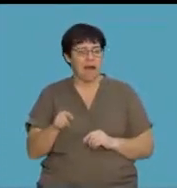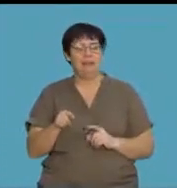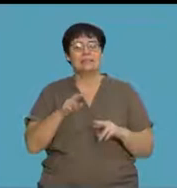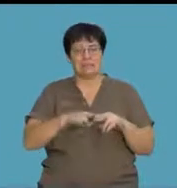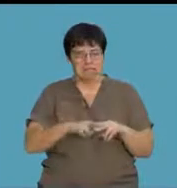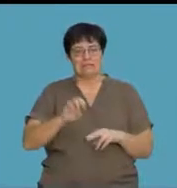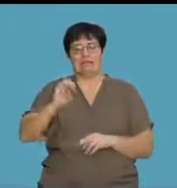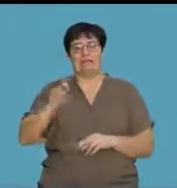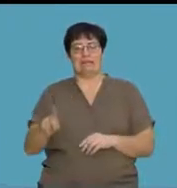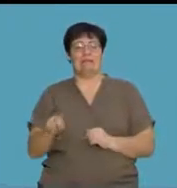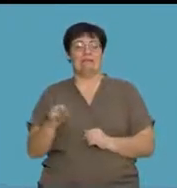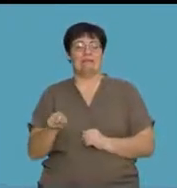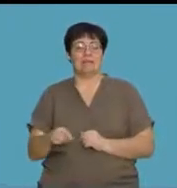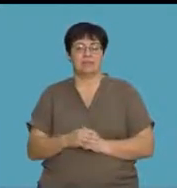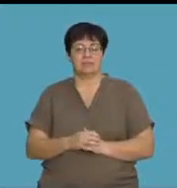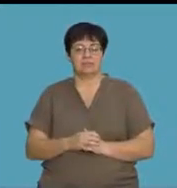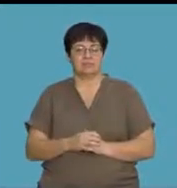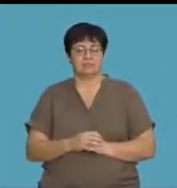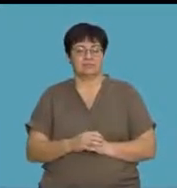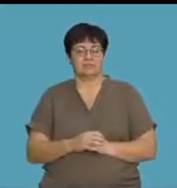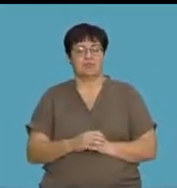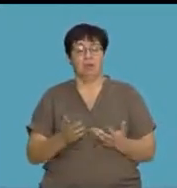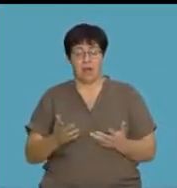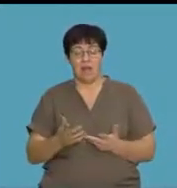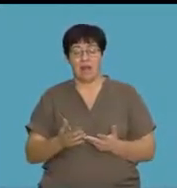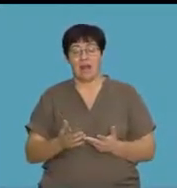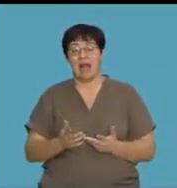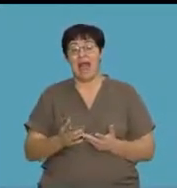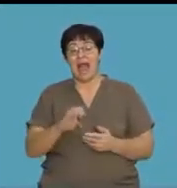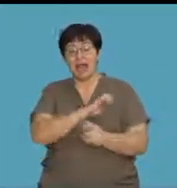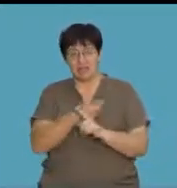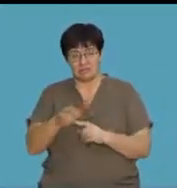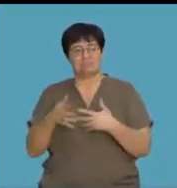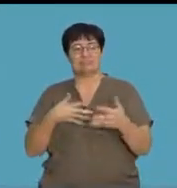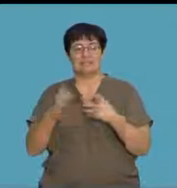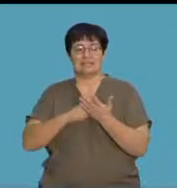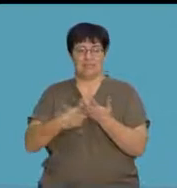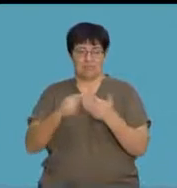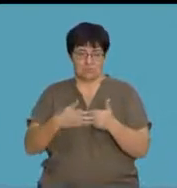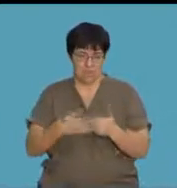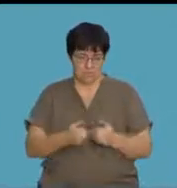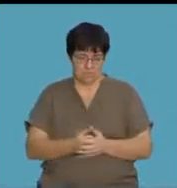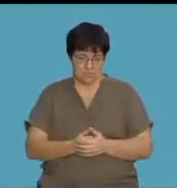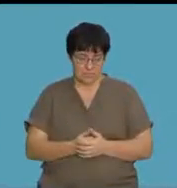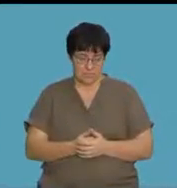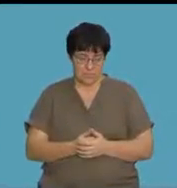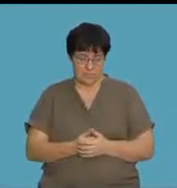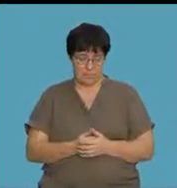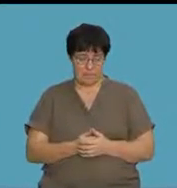with the kinetic energy. All right, we shall talk to kinetic energy a lot, which has to do with the movement of particles,